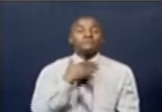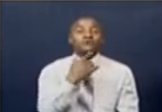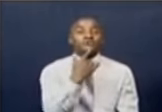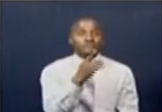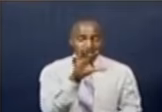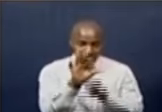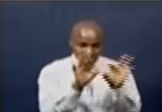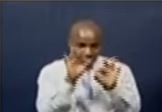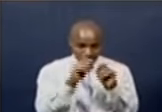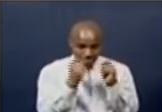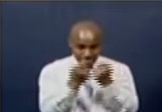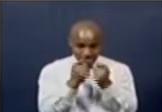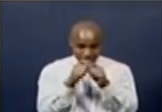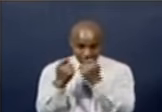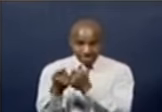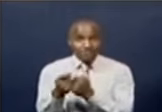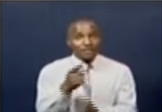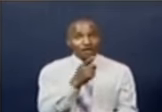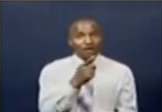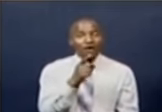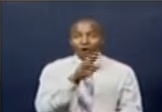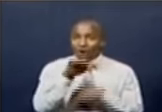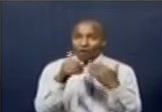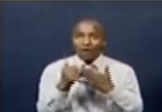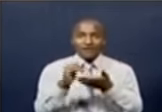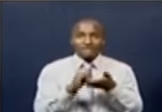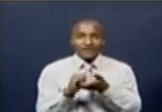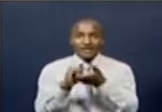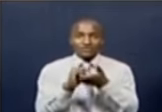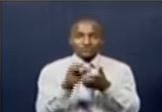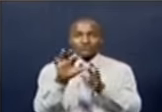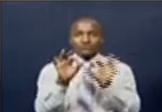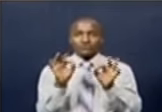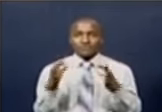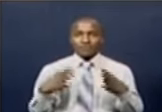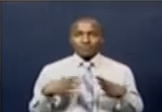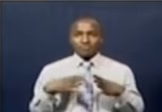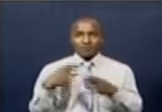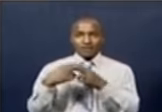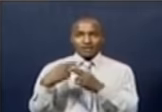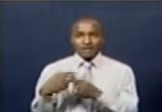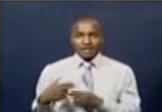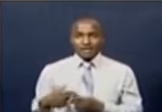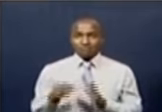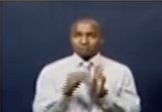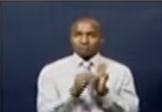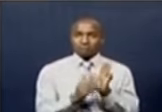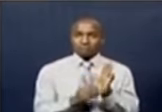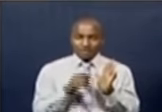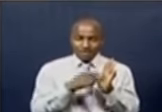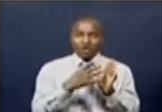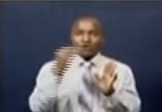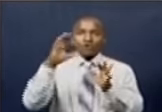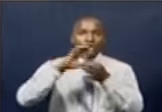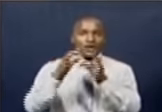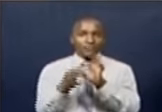selections of the team. Yes. You know, every federation select people to go to Olympics. Yes.